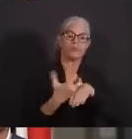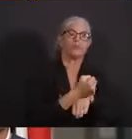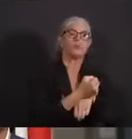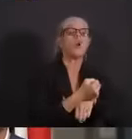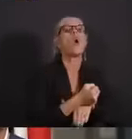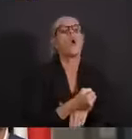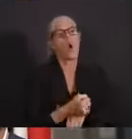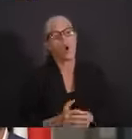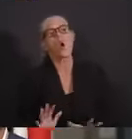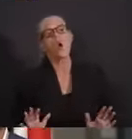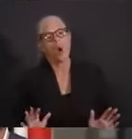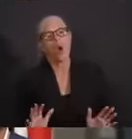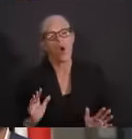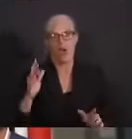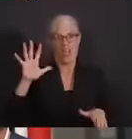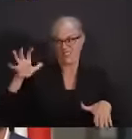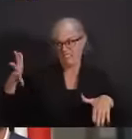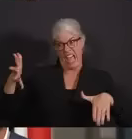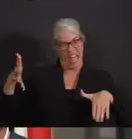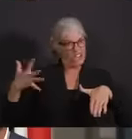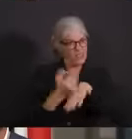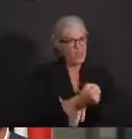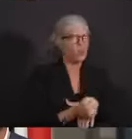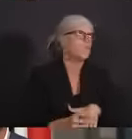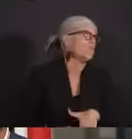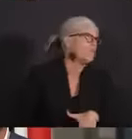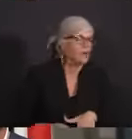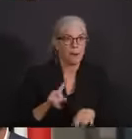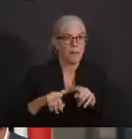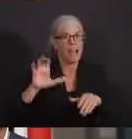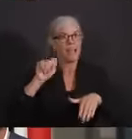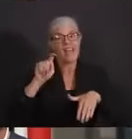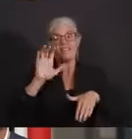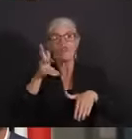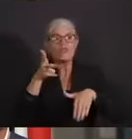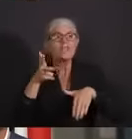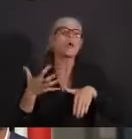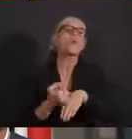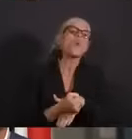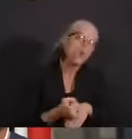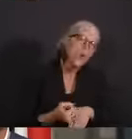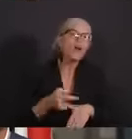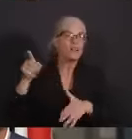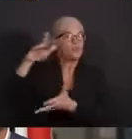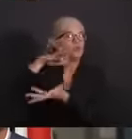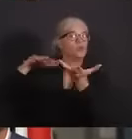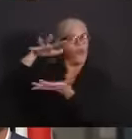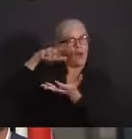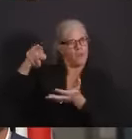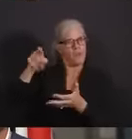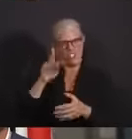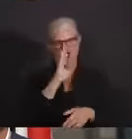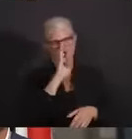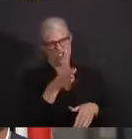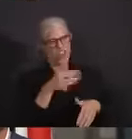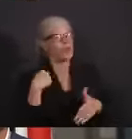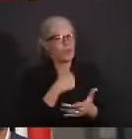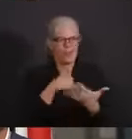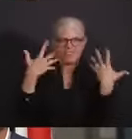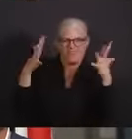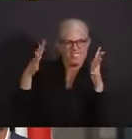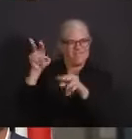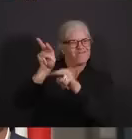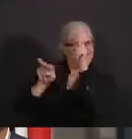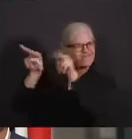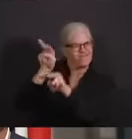looking at 24 hours ago. But regardless of the winds from the storm directly, we've already seen